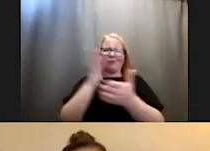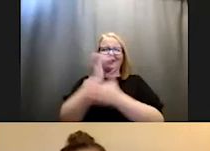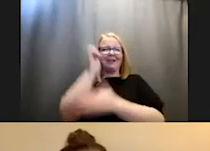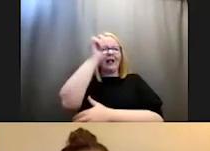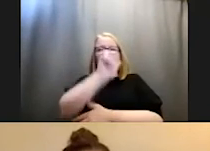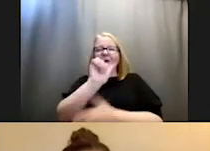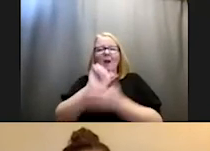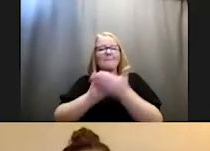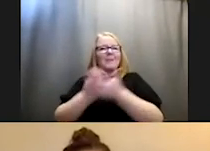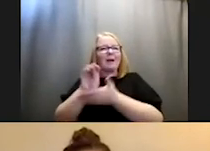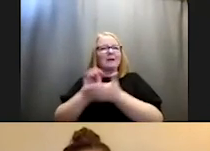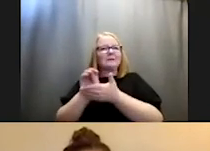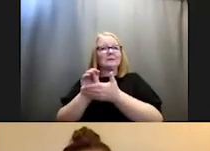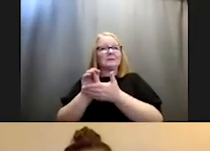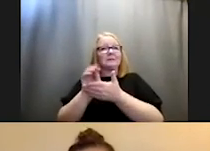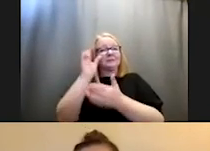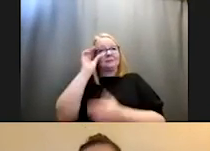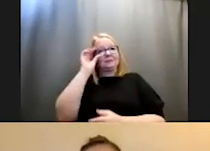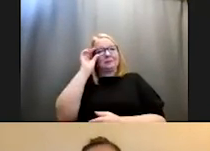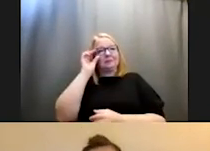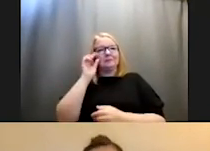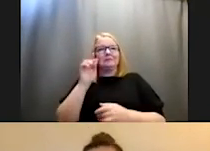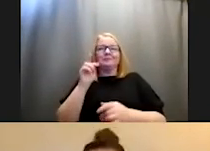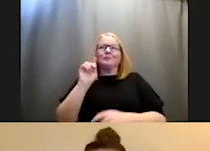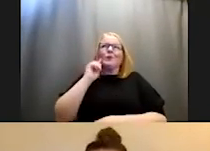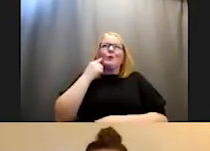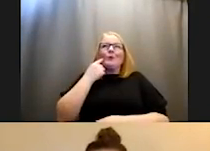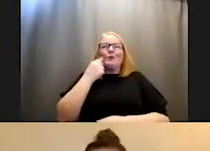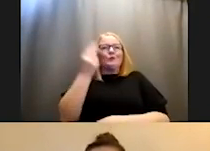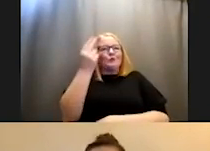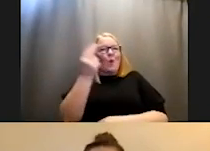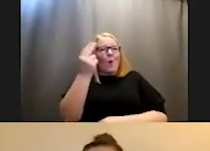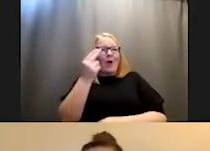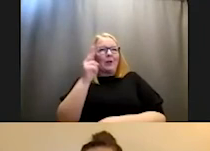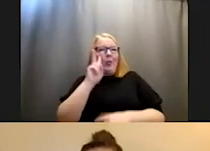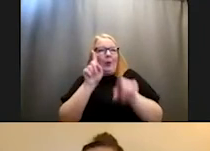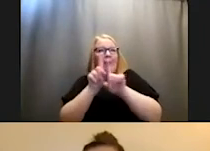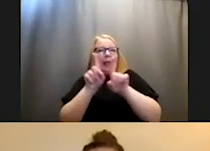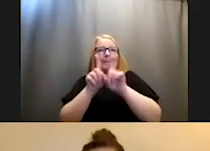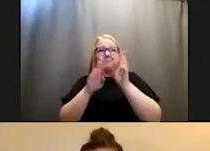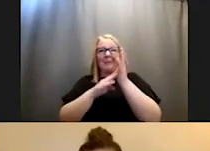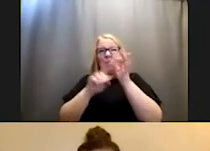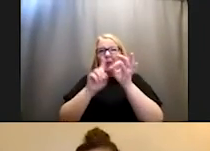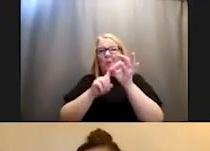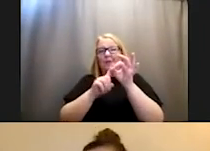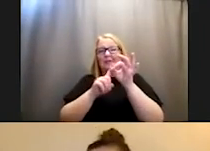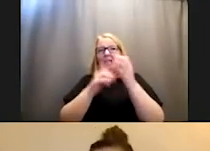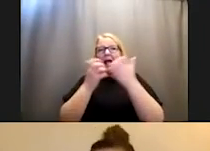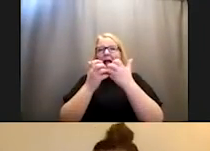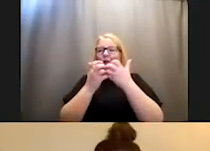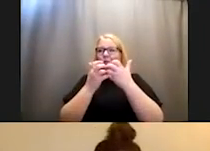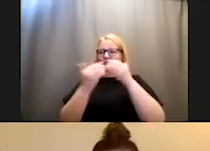You've got a really cute little drawing of what looks like Mary Quant, and it's basically showing you how to get the Mary Quant look